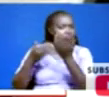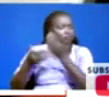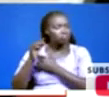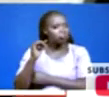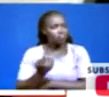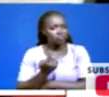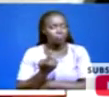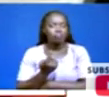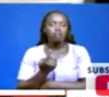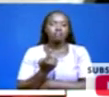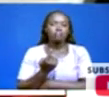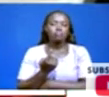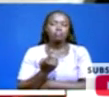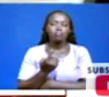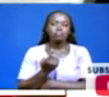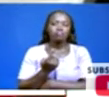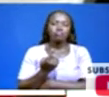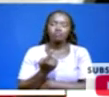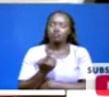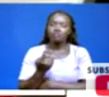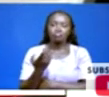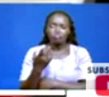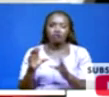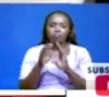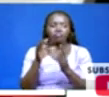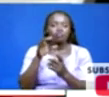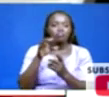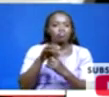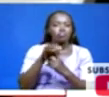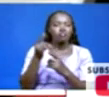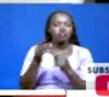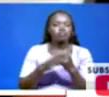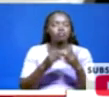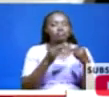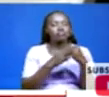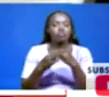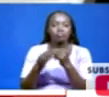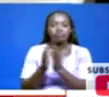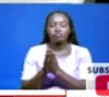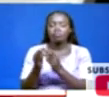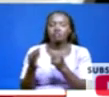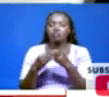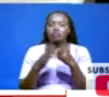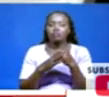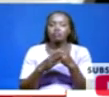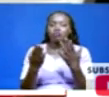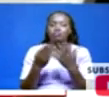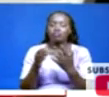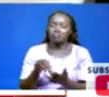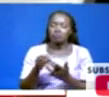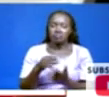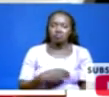Biasion, the revered back-to-back world rally champion in the 1988 and 1989 series, was among the special